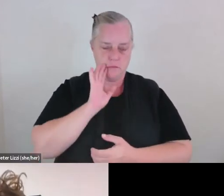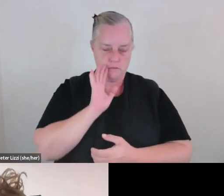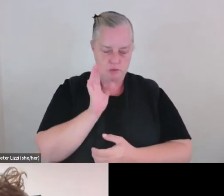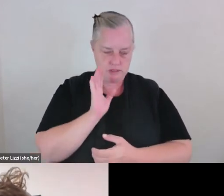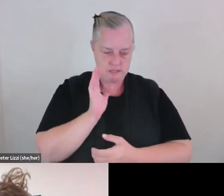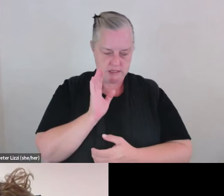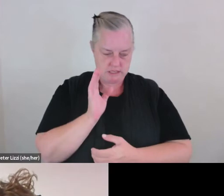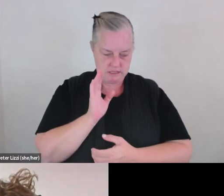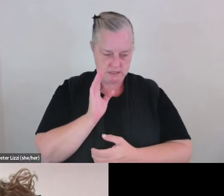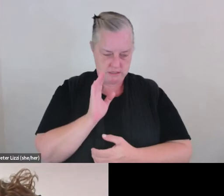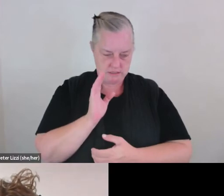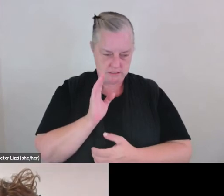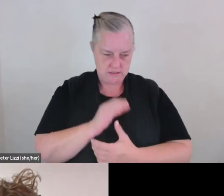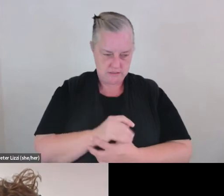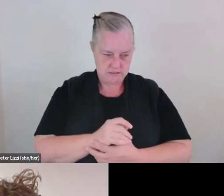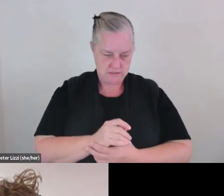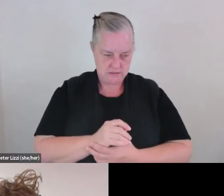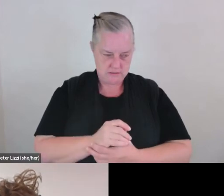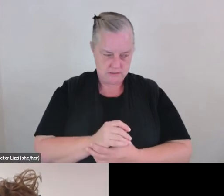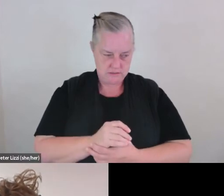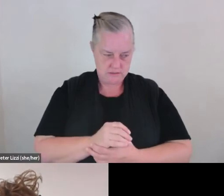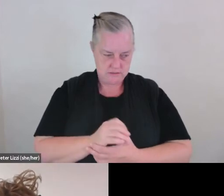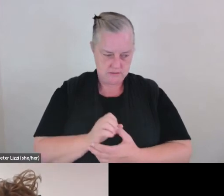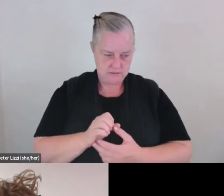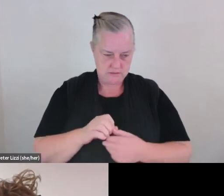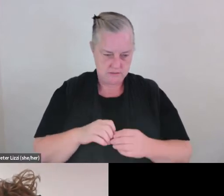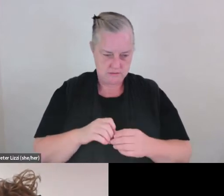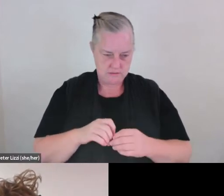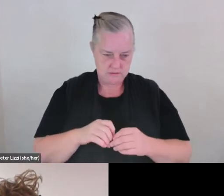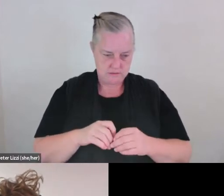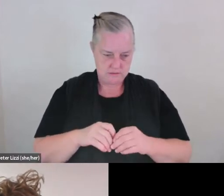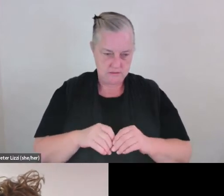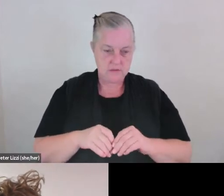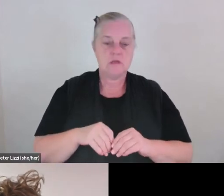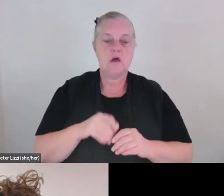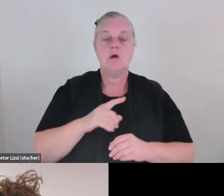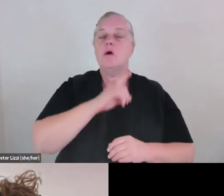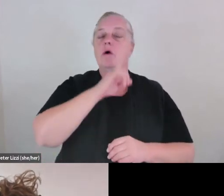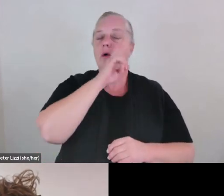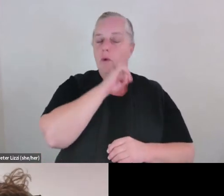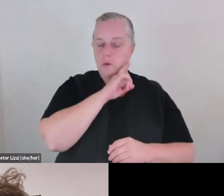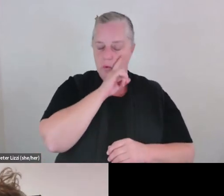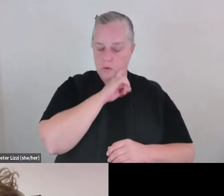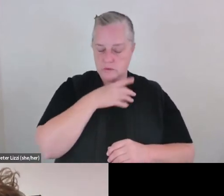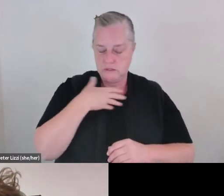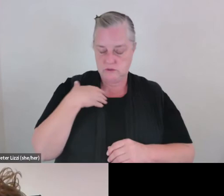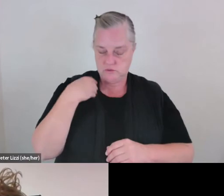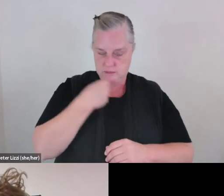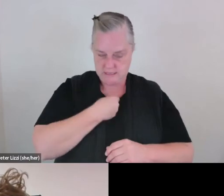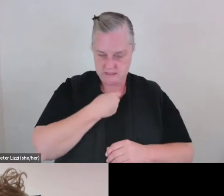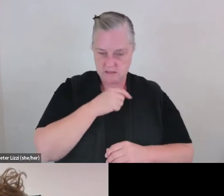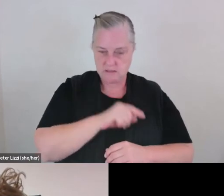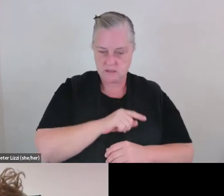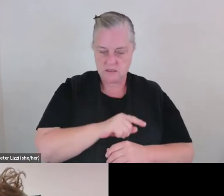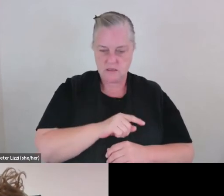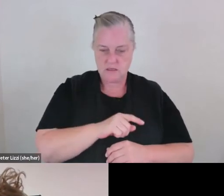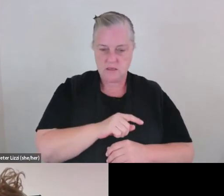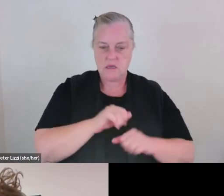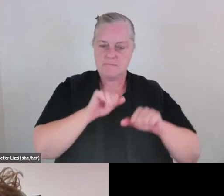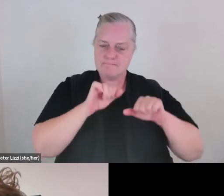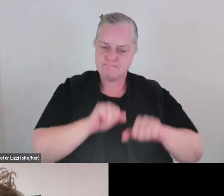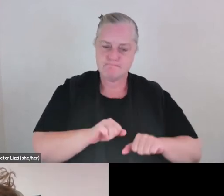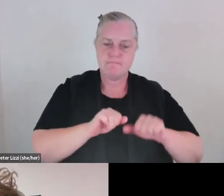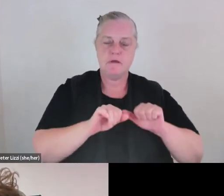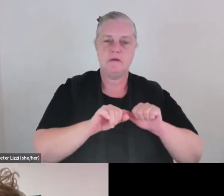around, I guess, the slower rates of girls with trans experiences being able to affirm their gender in comparison